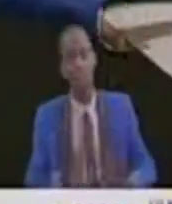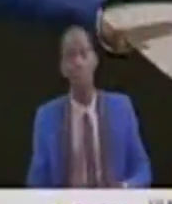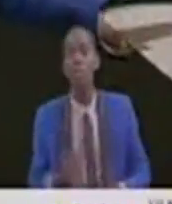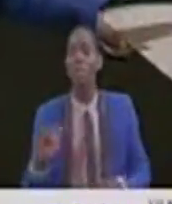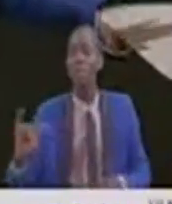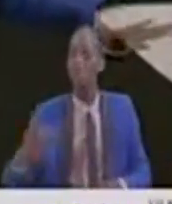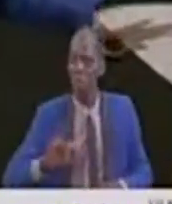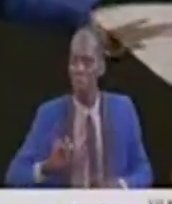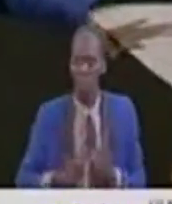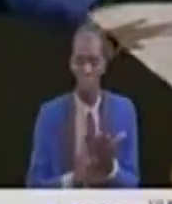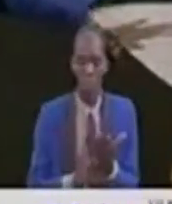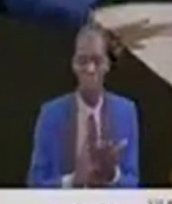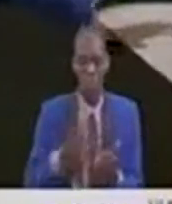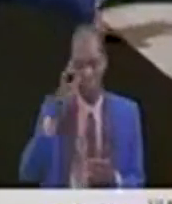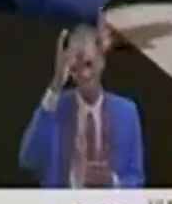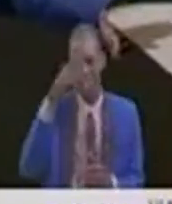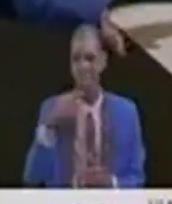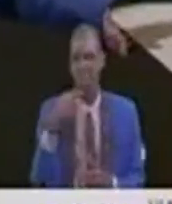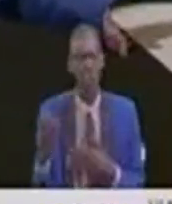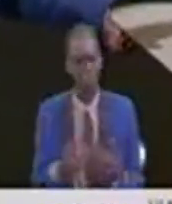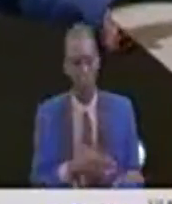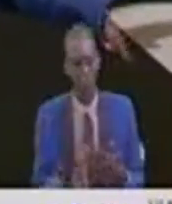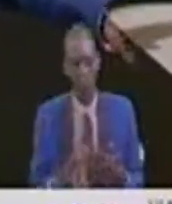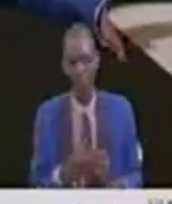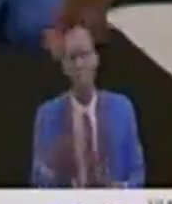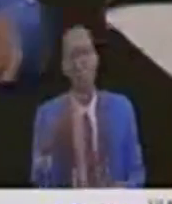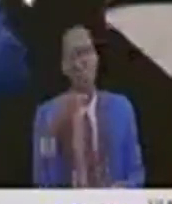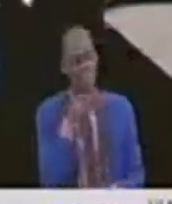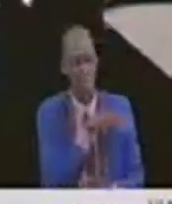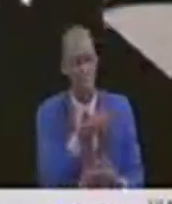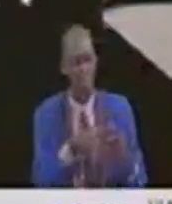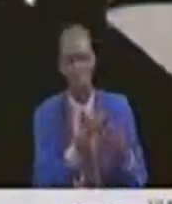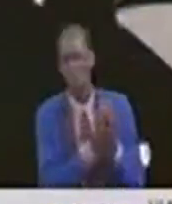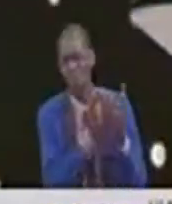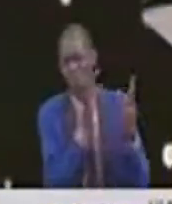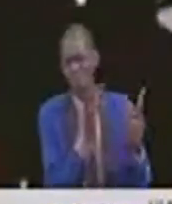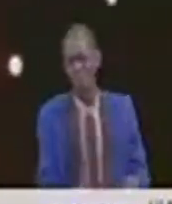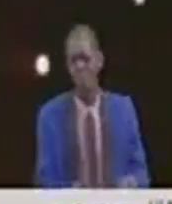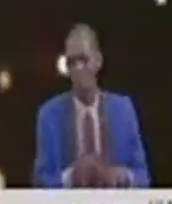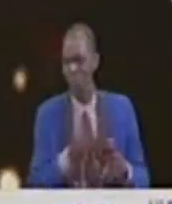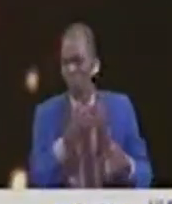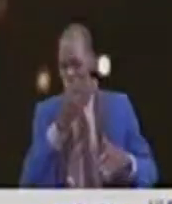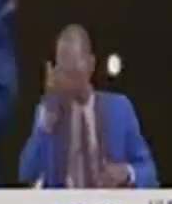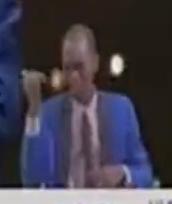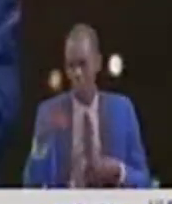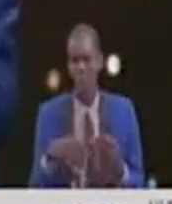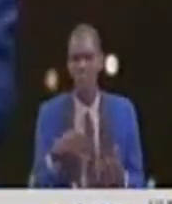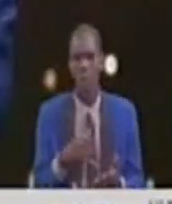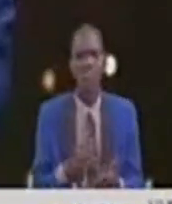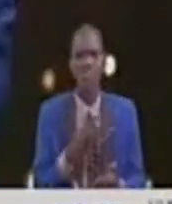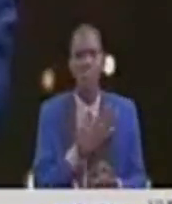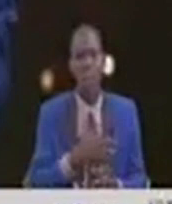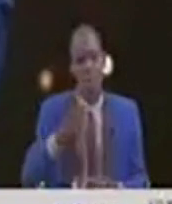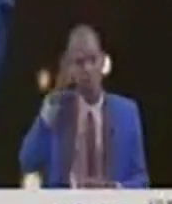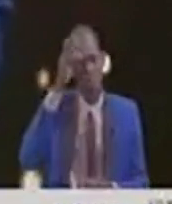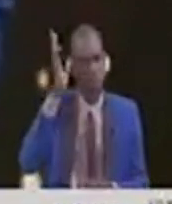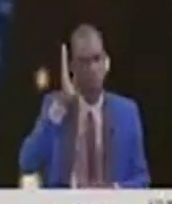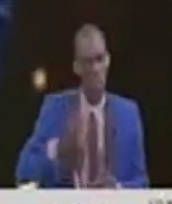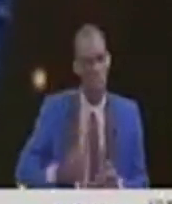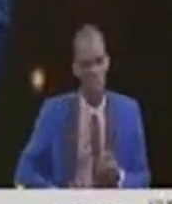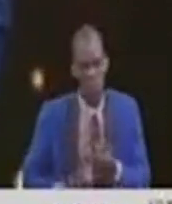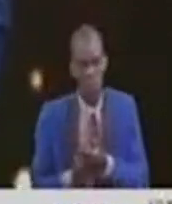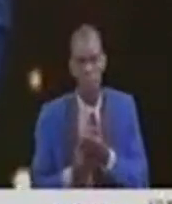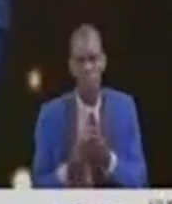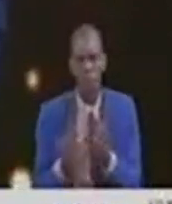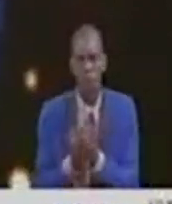will say, it doesn't matter, lying to an ordinary man, and then will give them a reason for telling the lie. But